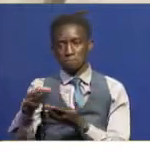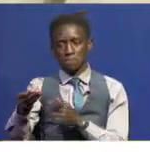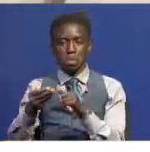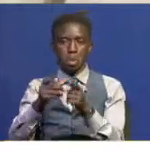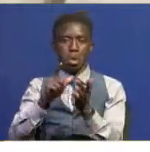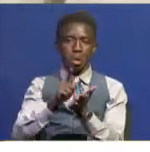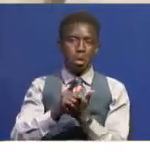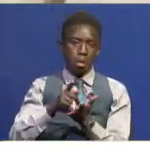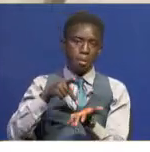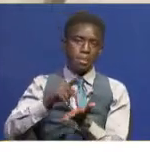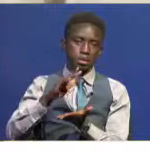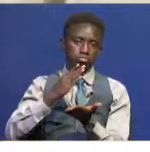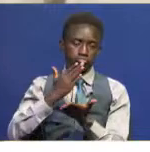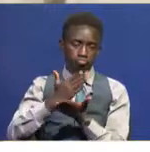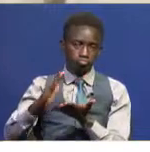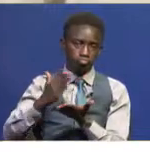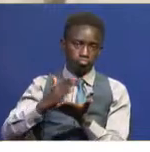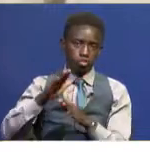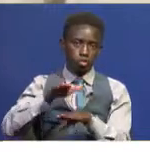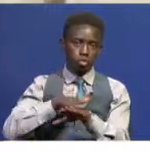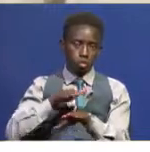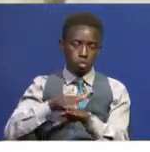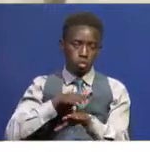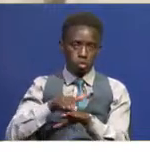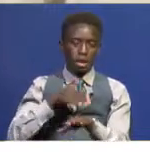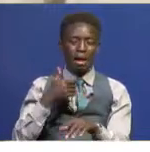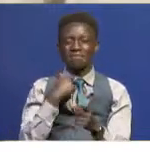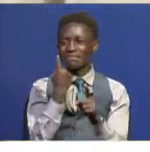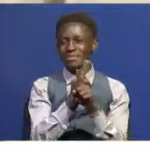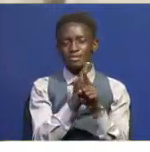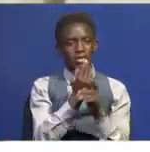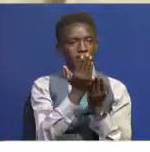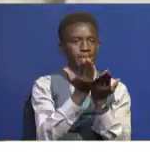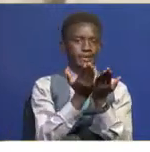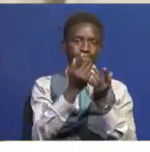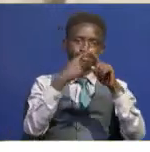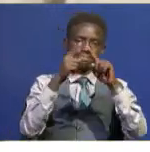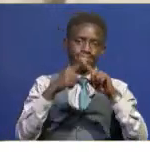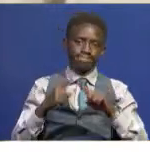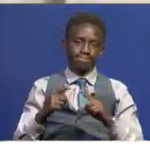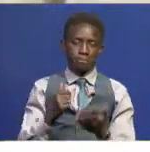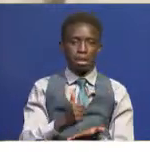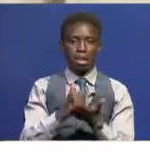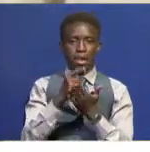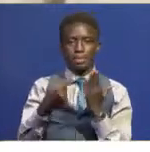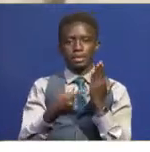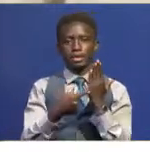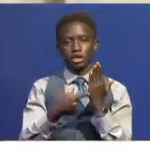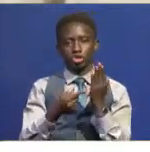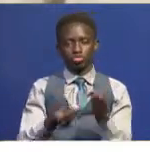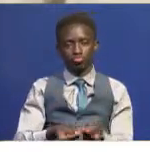trade-in services that you're working with different companies across the board just to be able to bring this technology closer to our users.